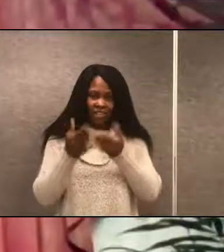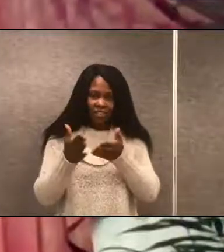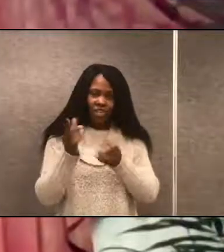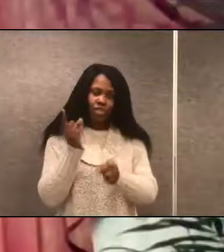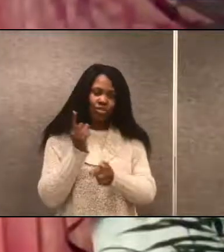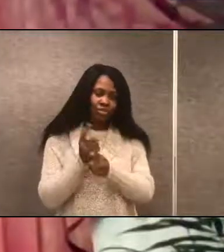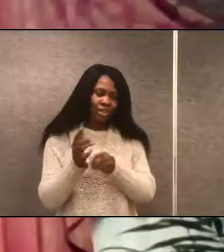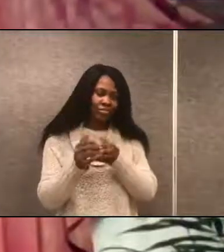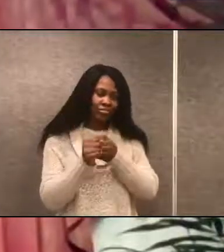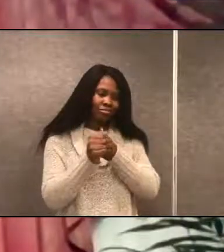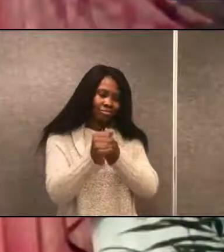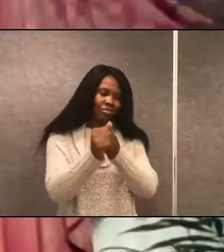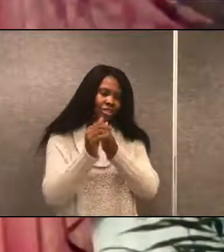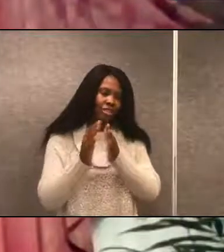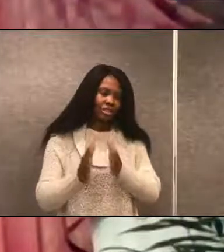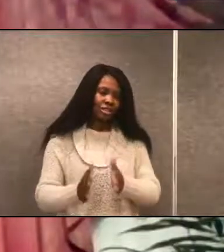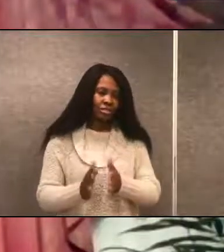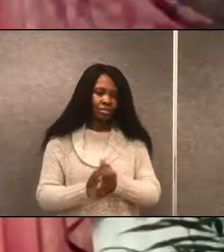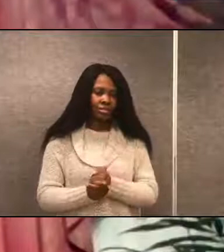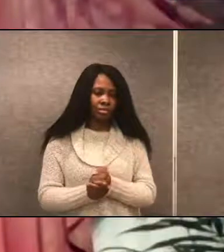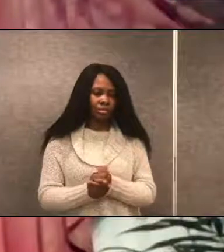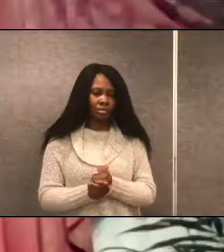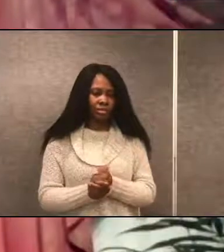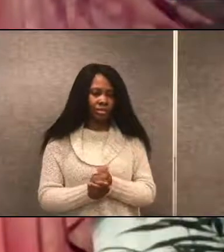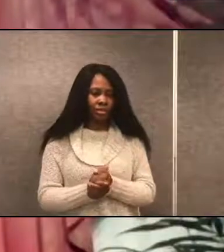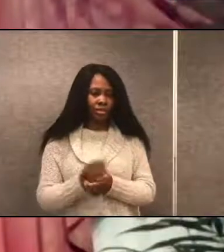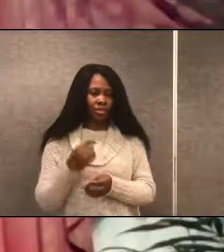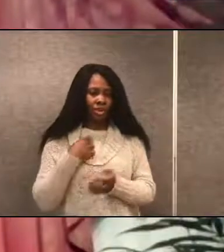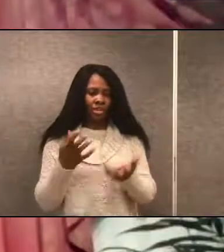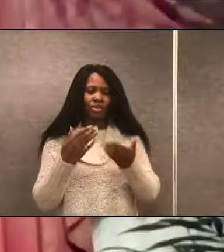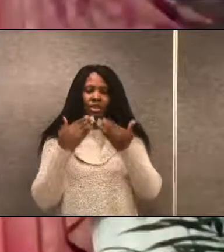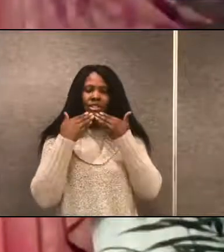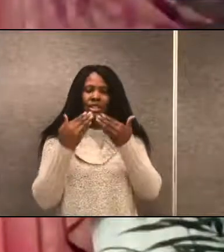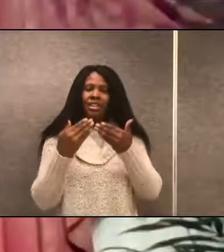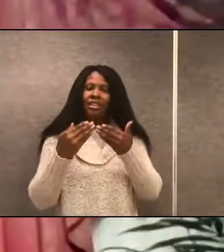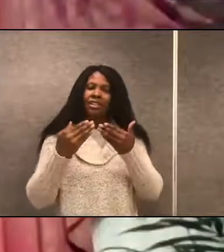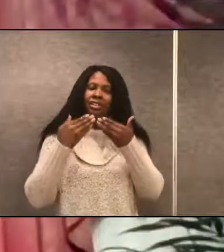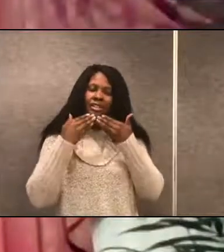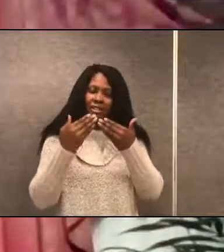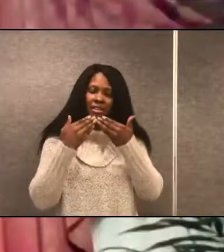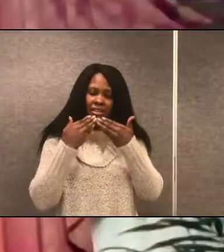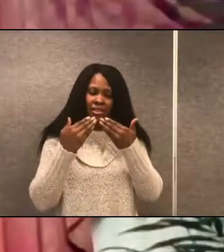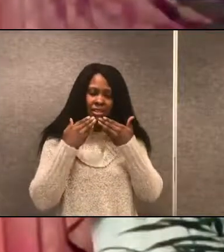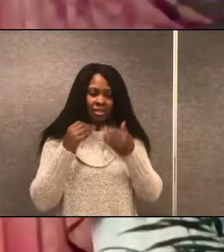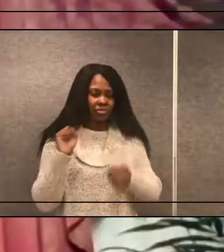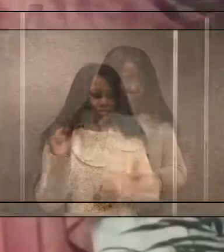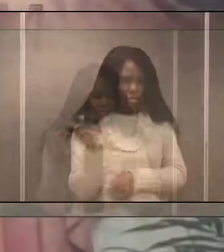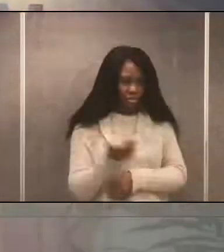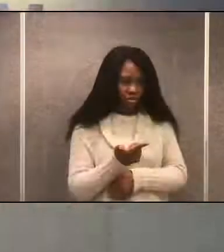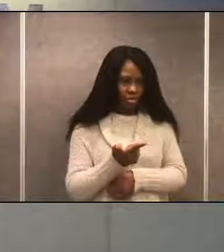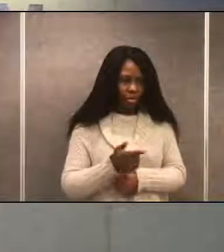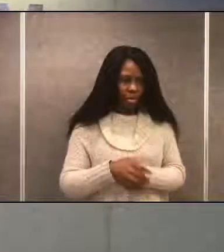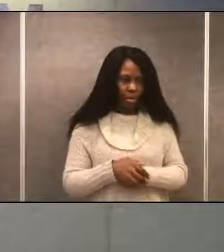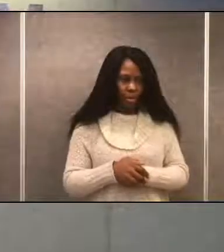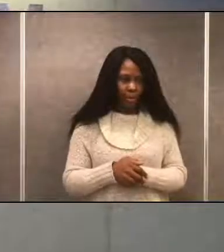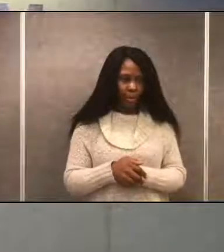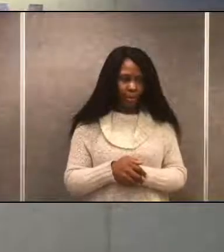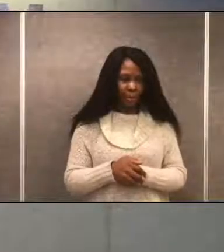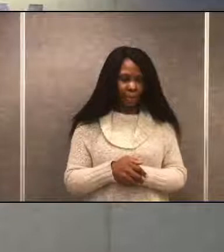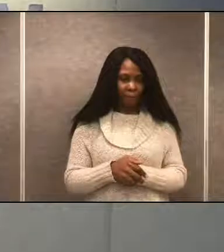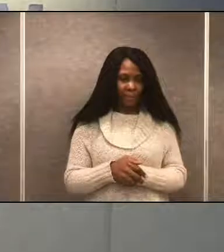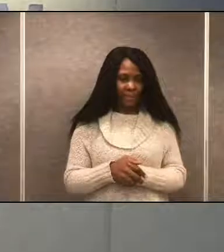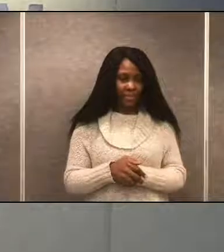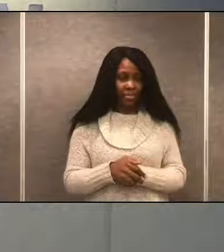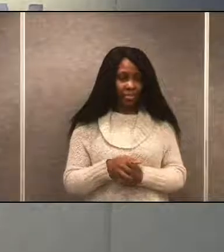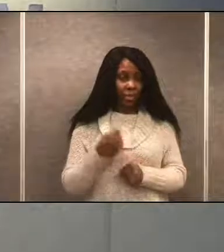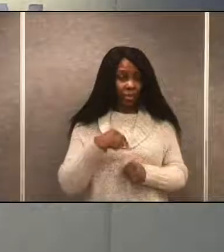with these COVID cases. So I just want to say publicly thank you to you and to them for all of their assistance. Thank you so much. We thank all of